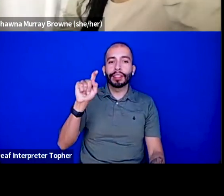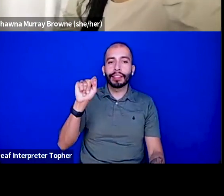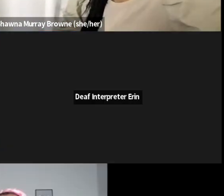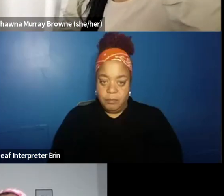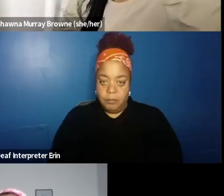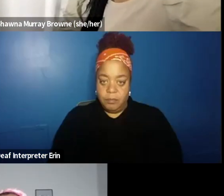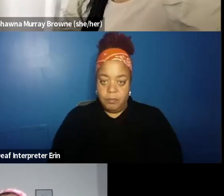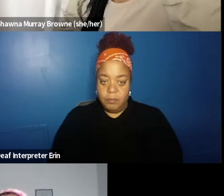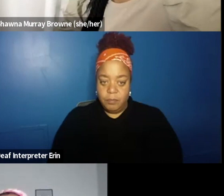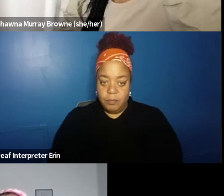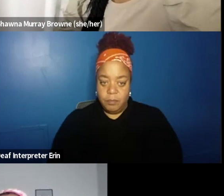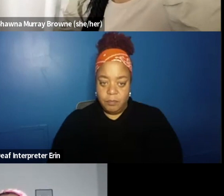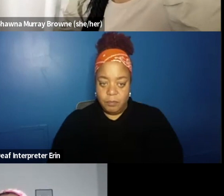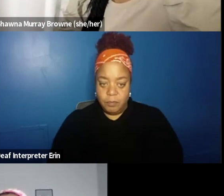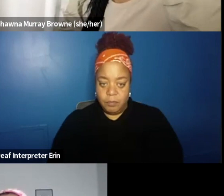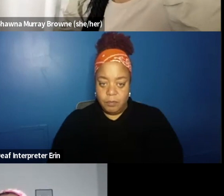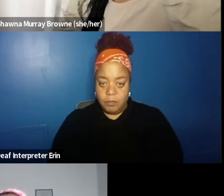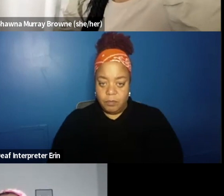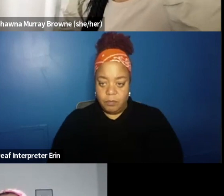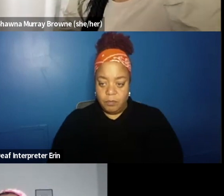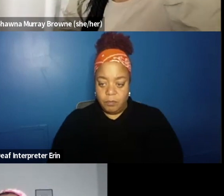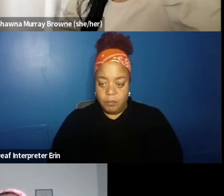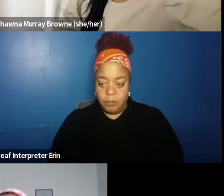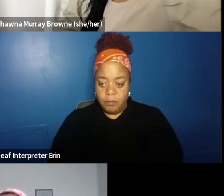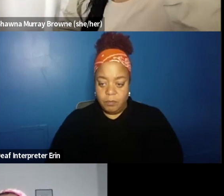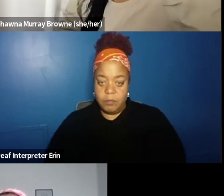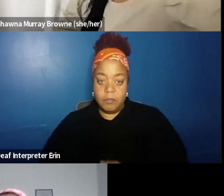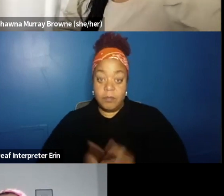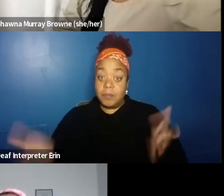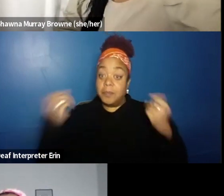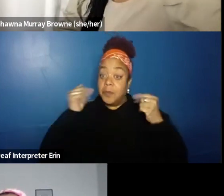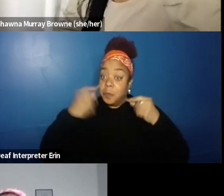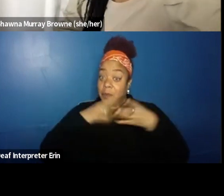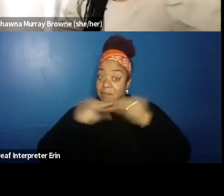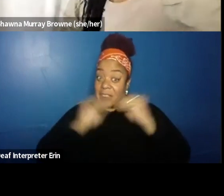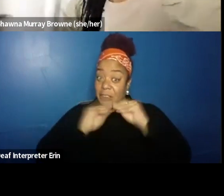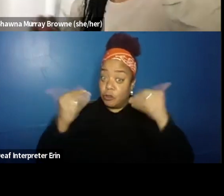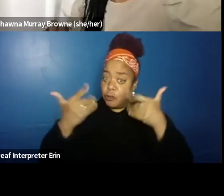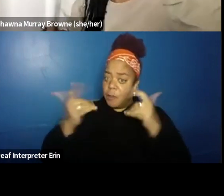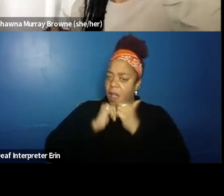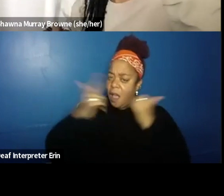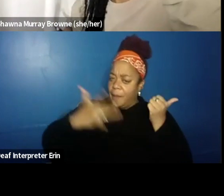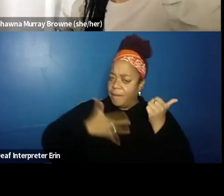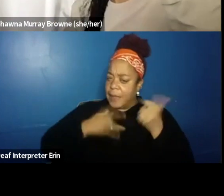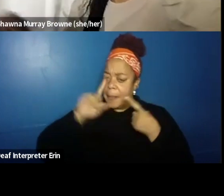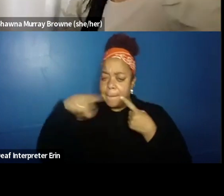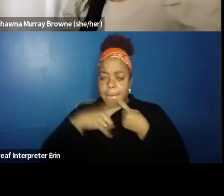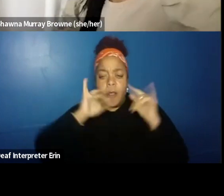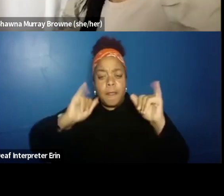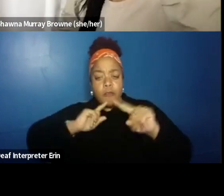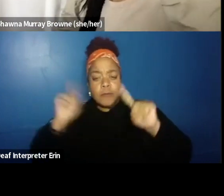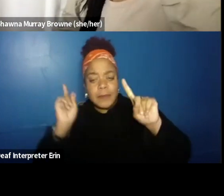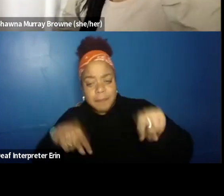how do you feel about the response to kind of carcerality and mental health in this time, right?